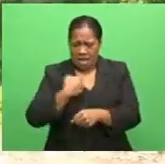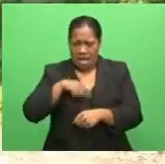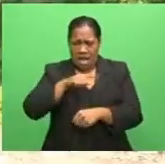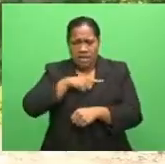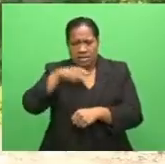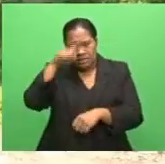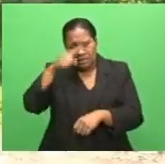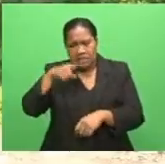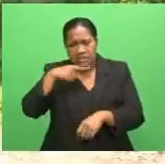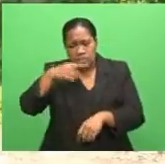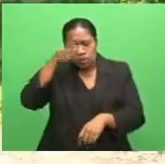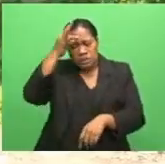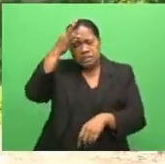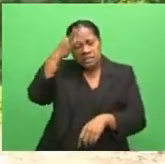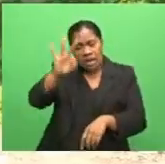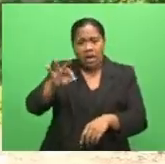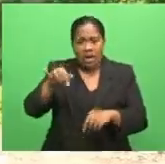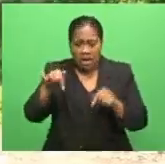and